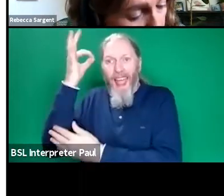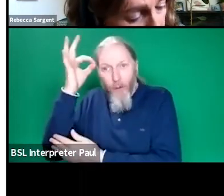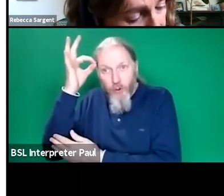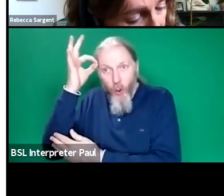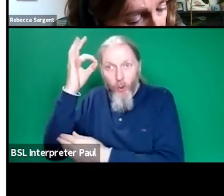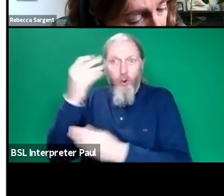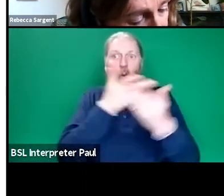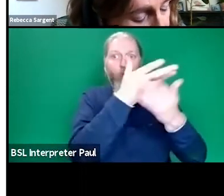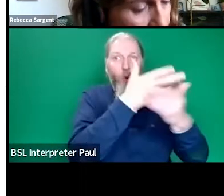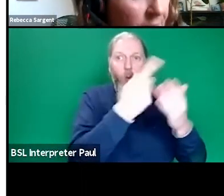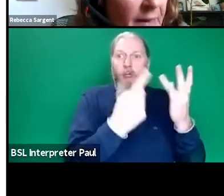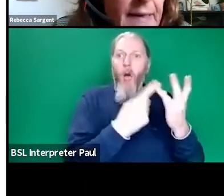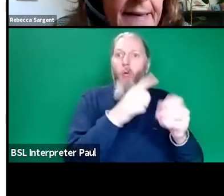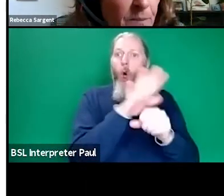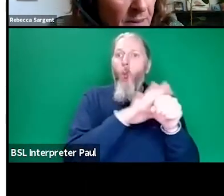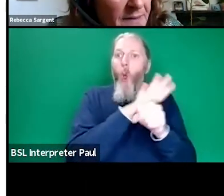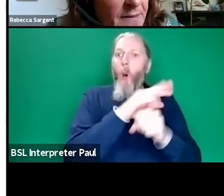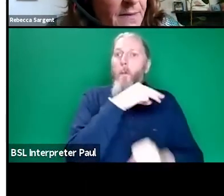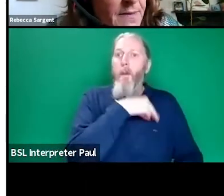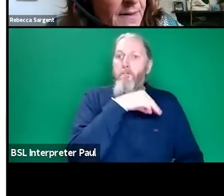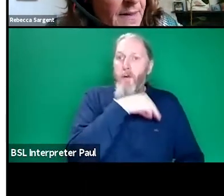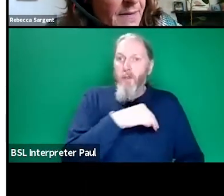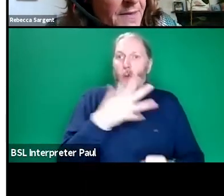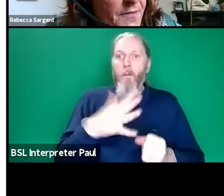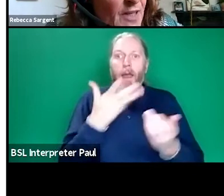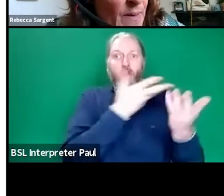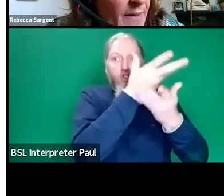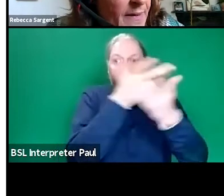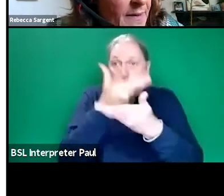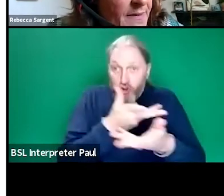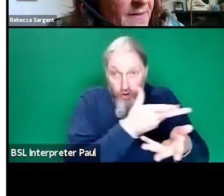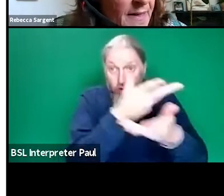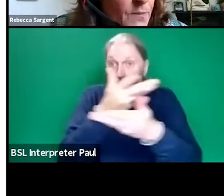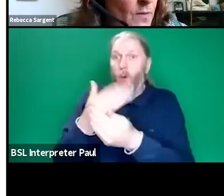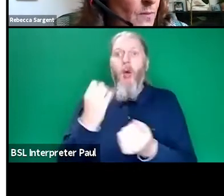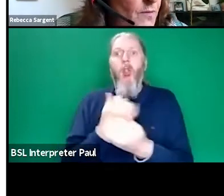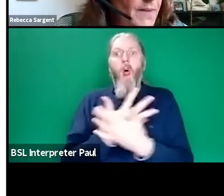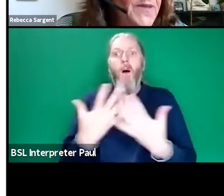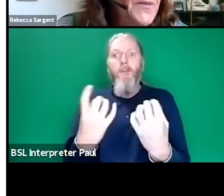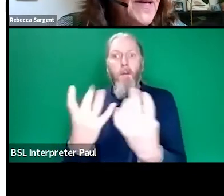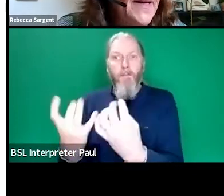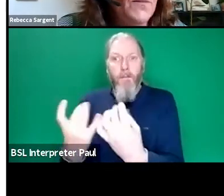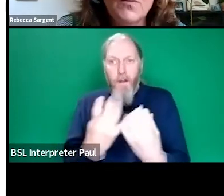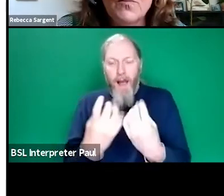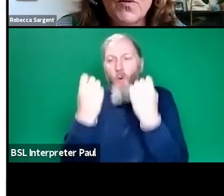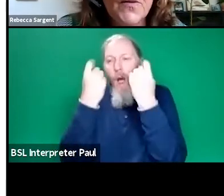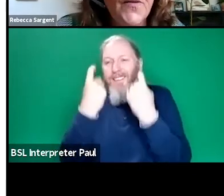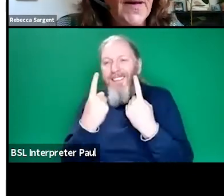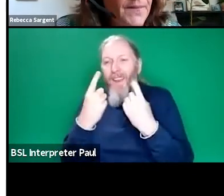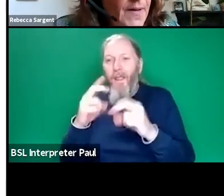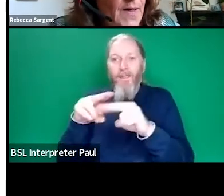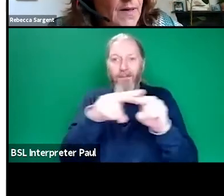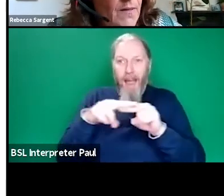local members. And that enabled us to kind of get some feedback and understand what families were saying and